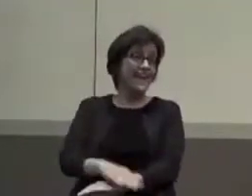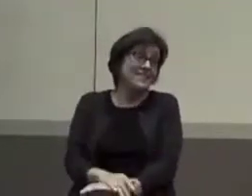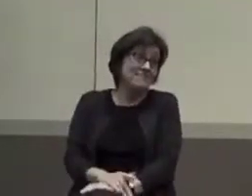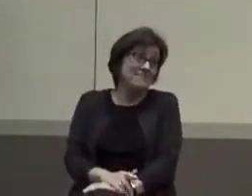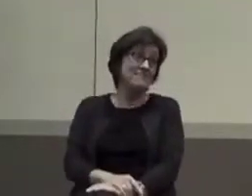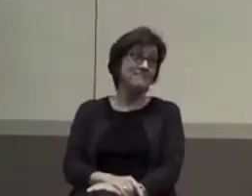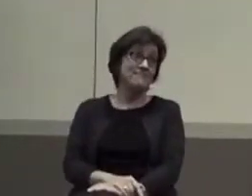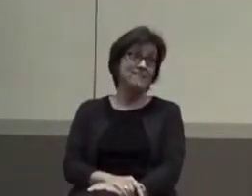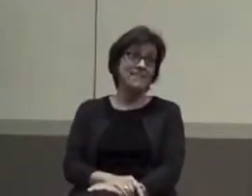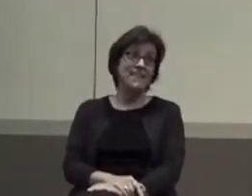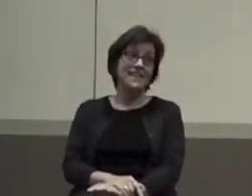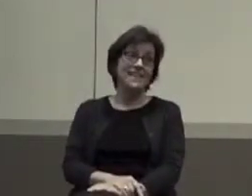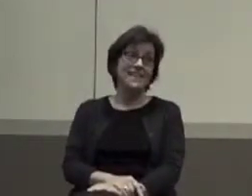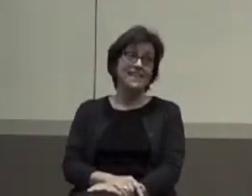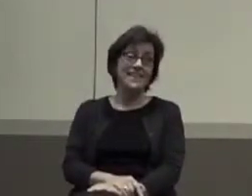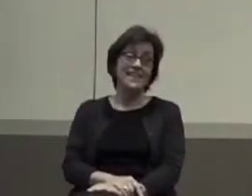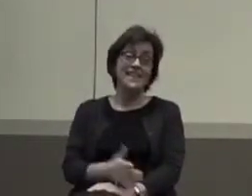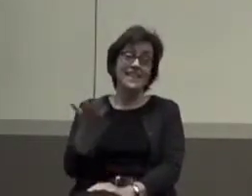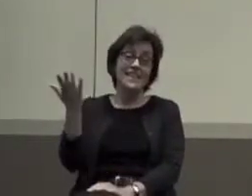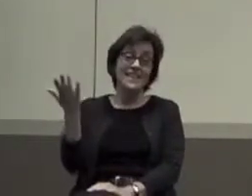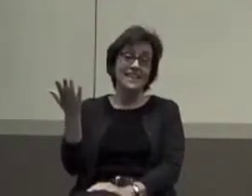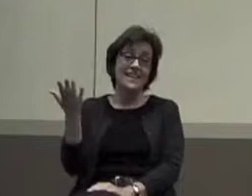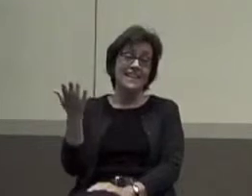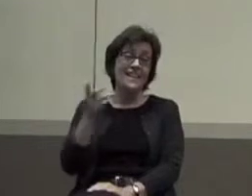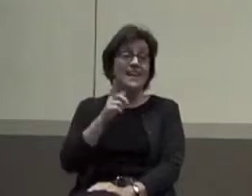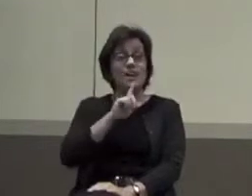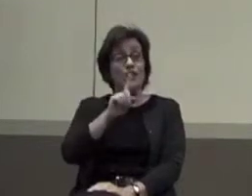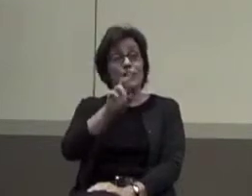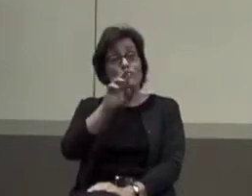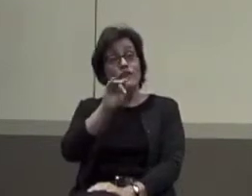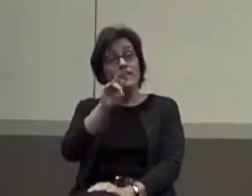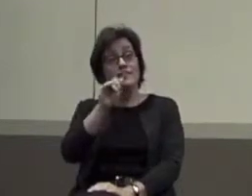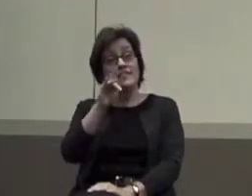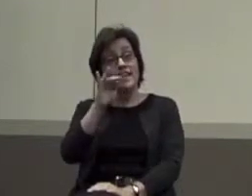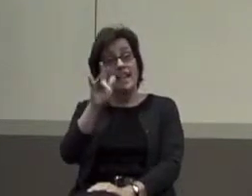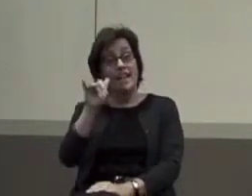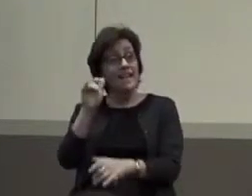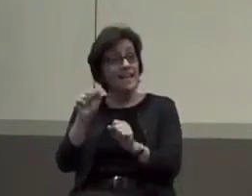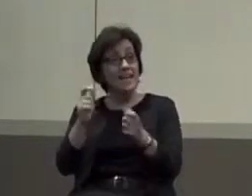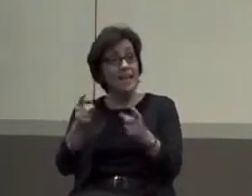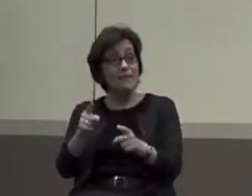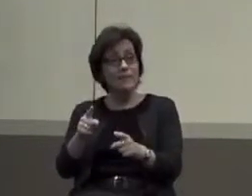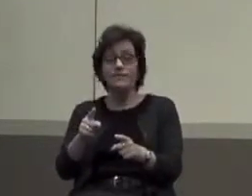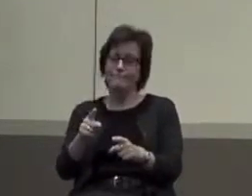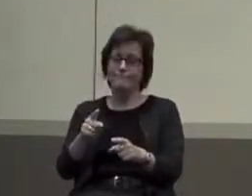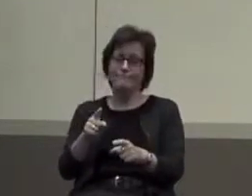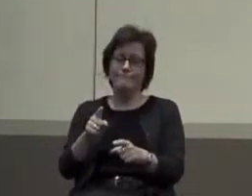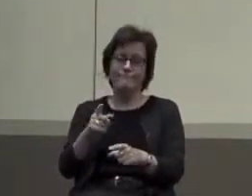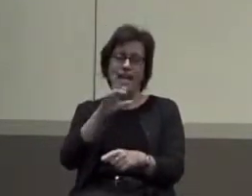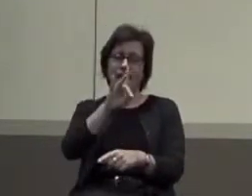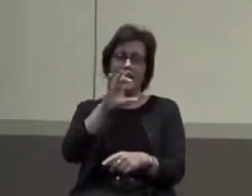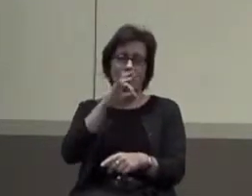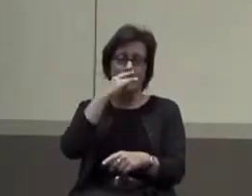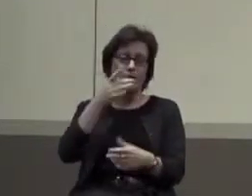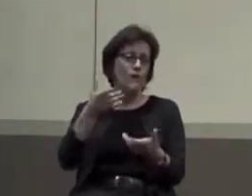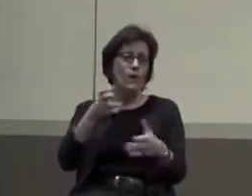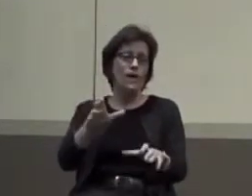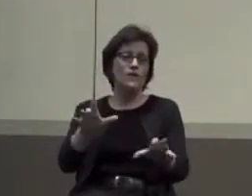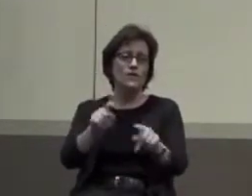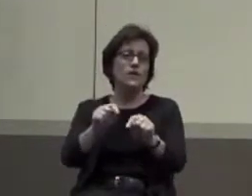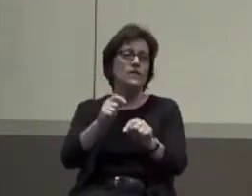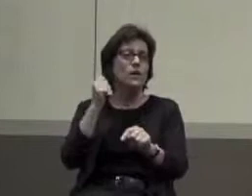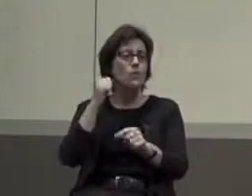mean, realistically, will it happen? No, because you're not going to have 800 kids who want to do it, and they won't have their merits all done at the same time.